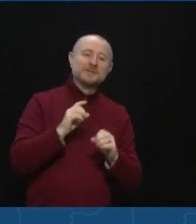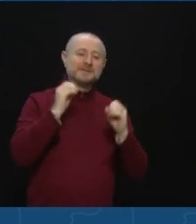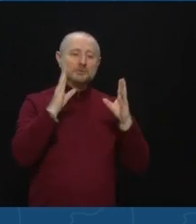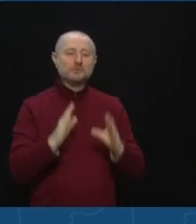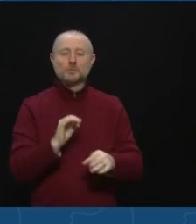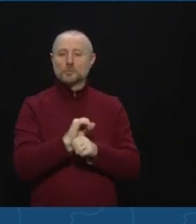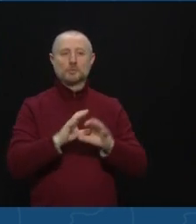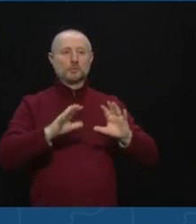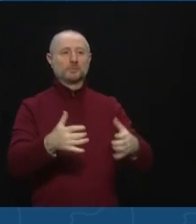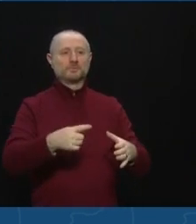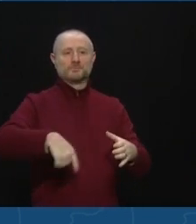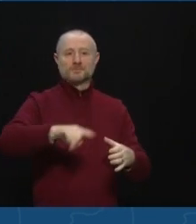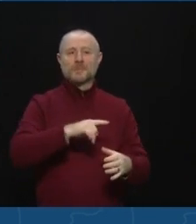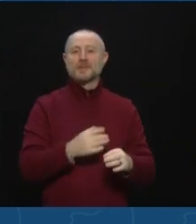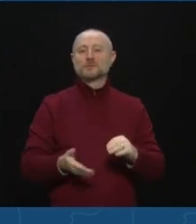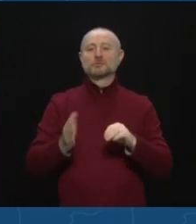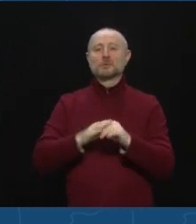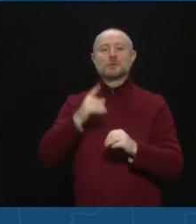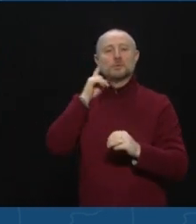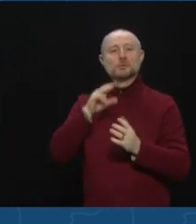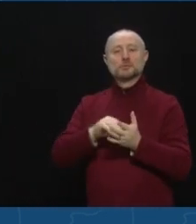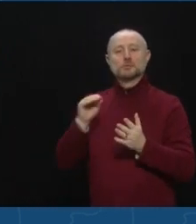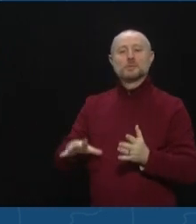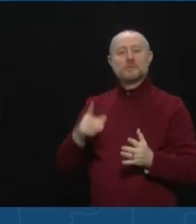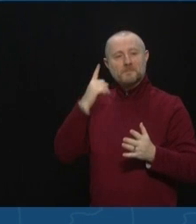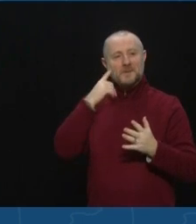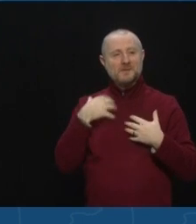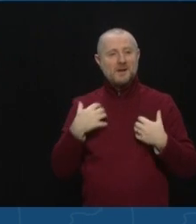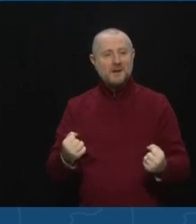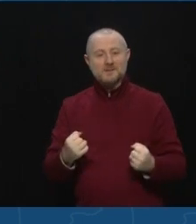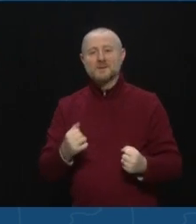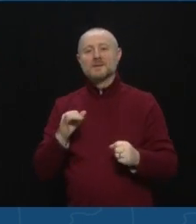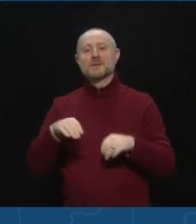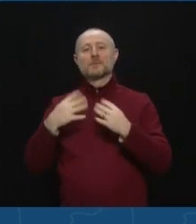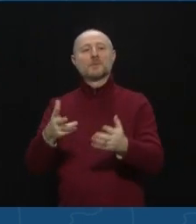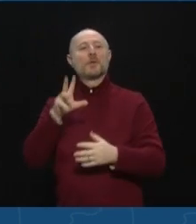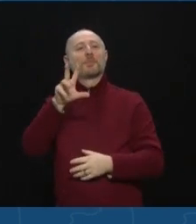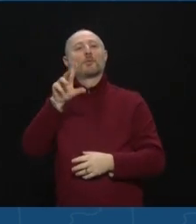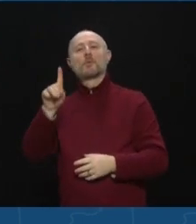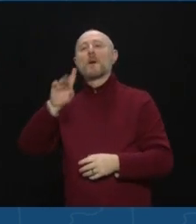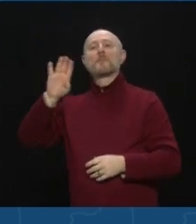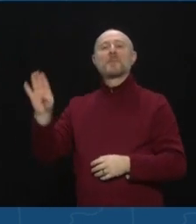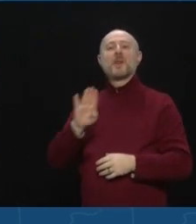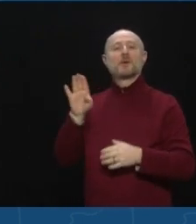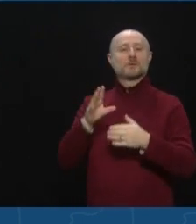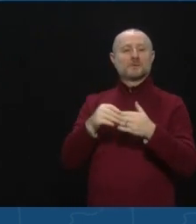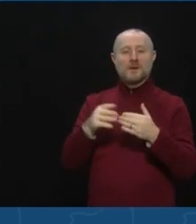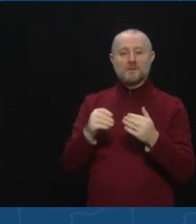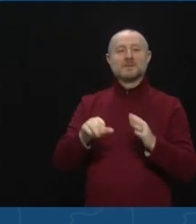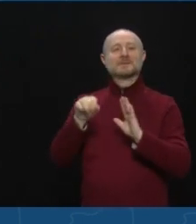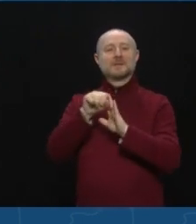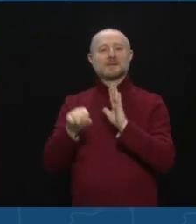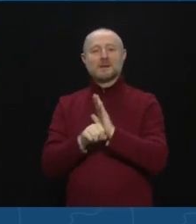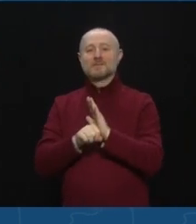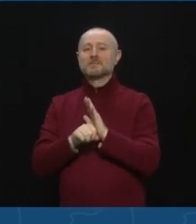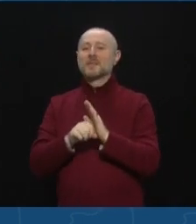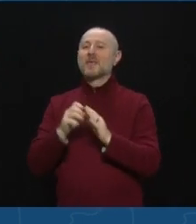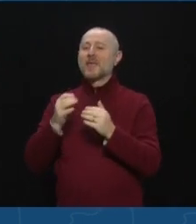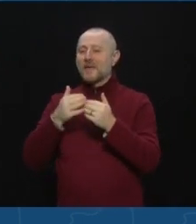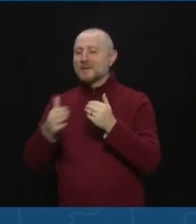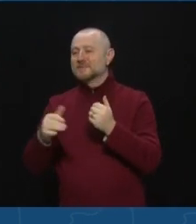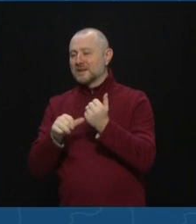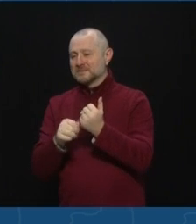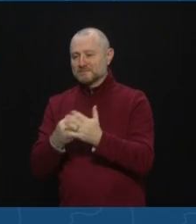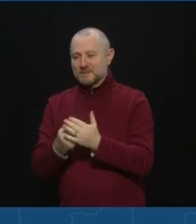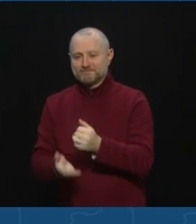We'll provide more than $31 billion in aid for our schools, continuing our commitment to fully fund education and foundation